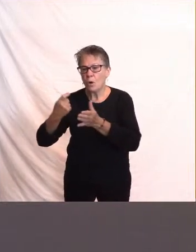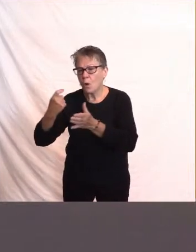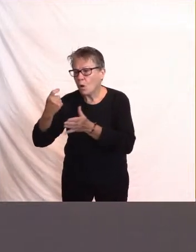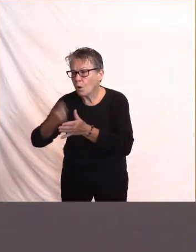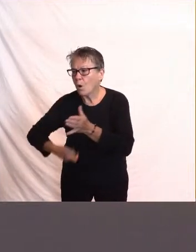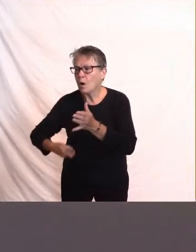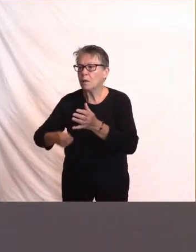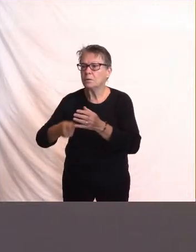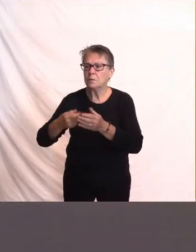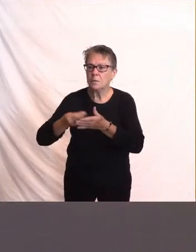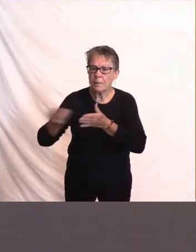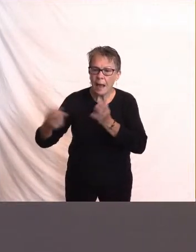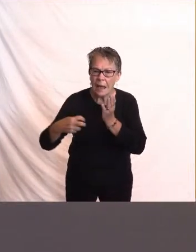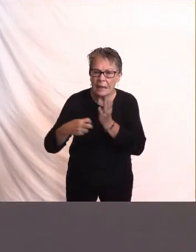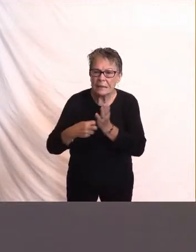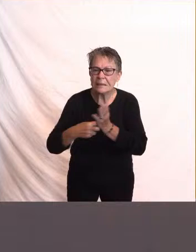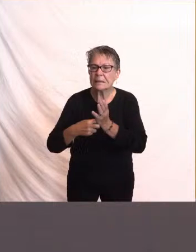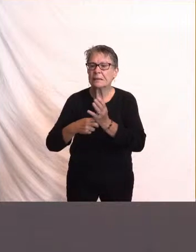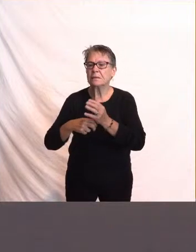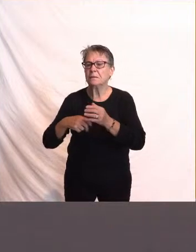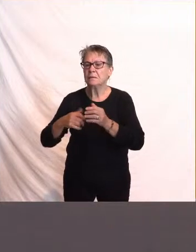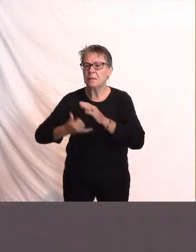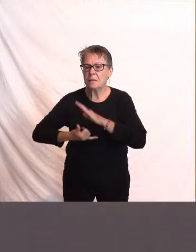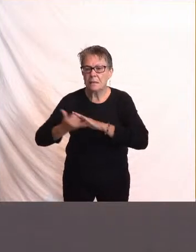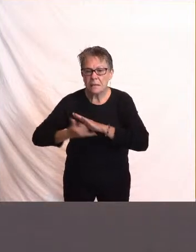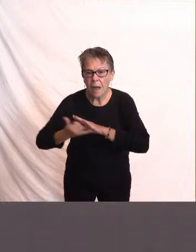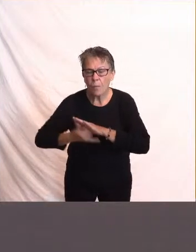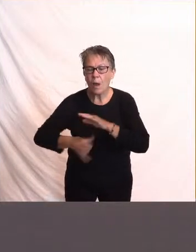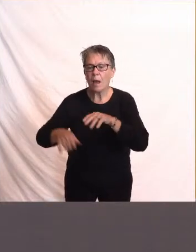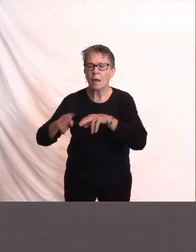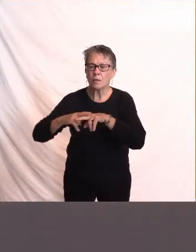place, tolling in particular.